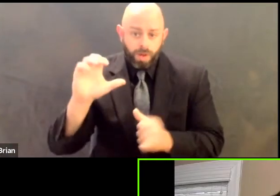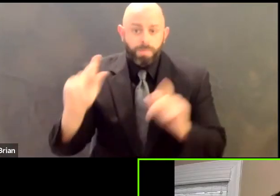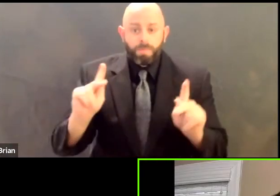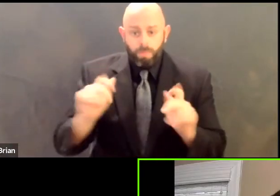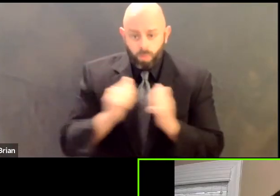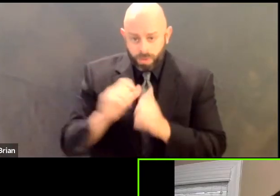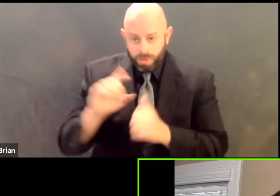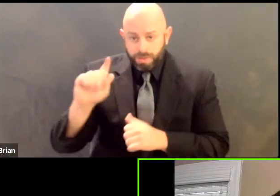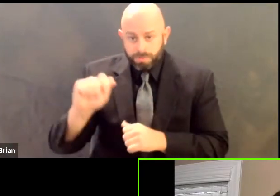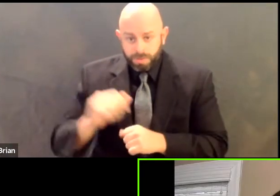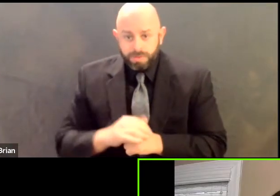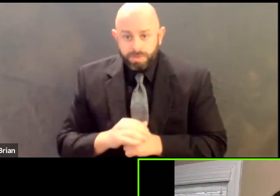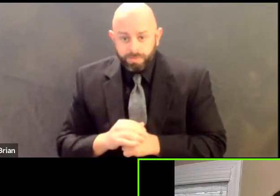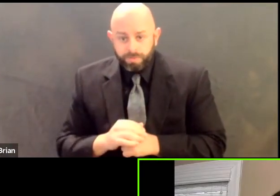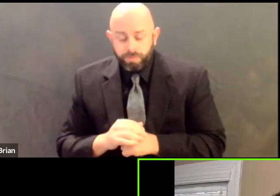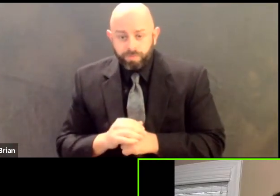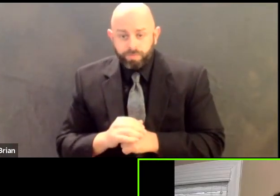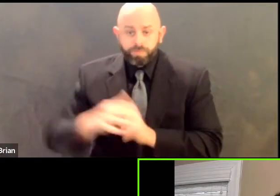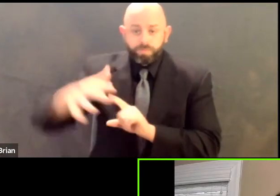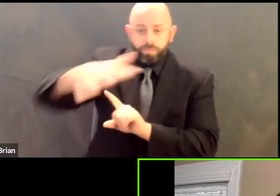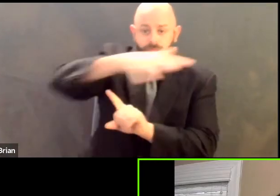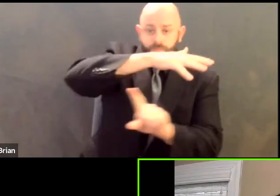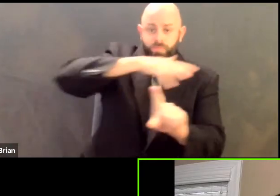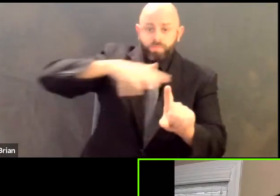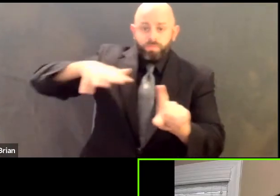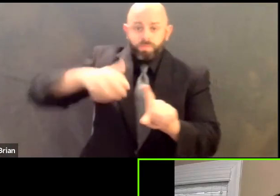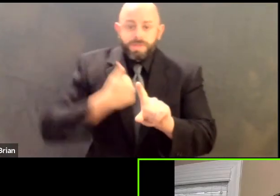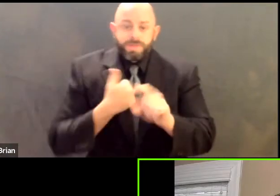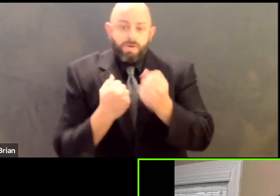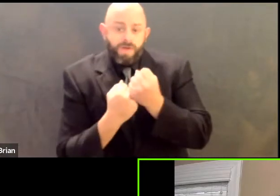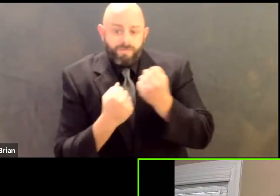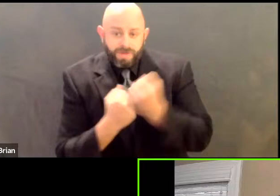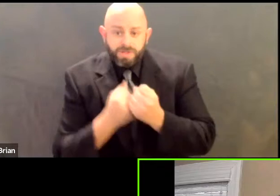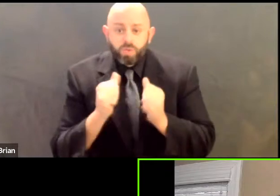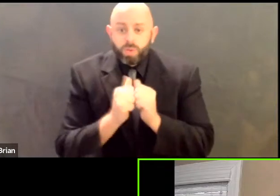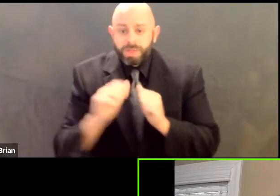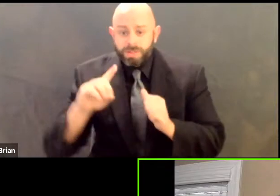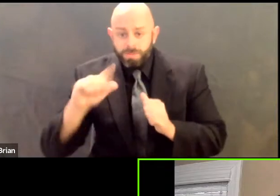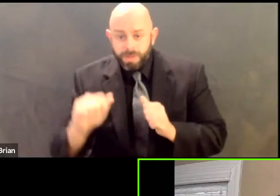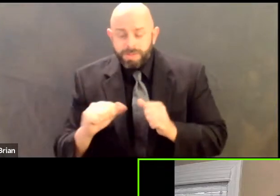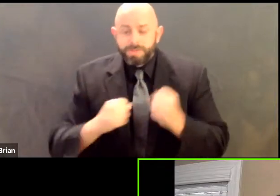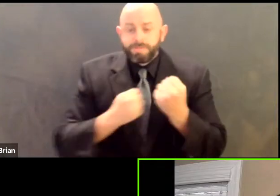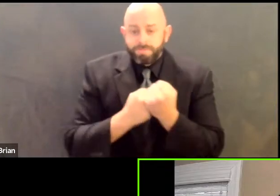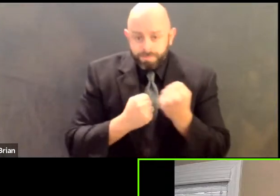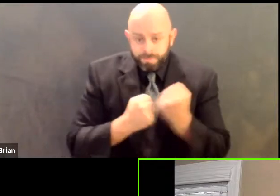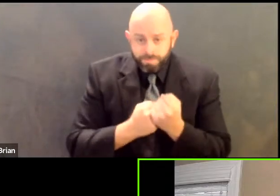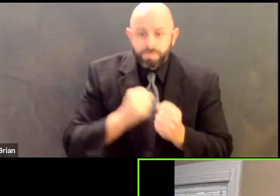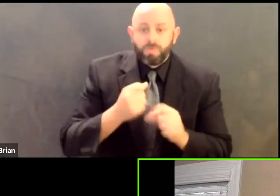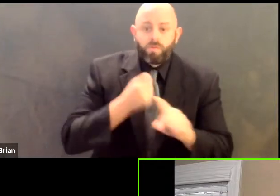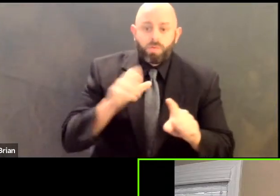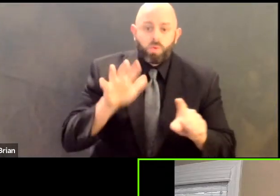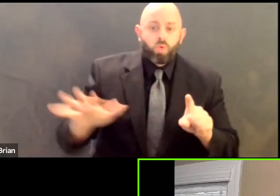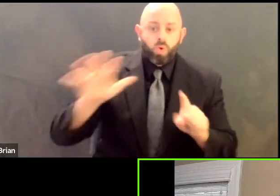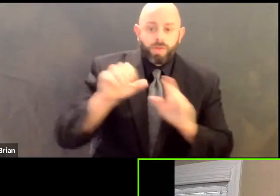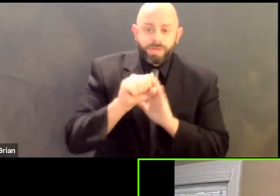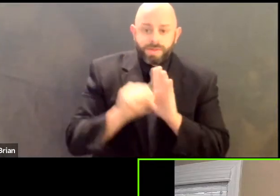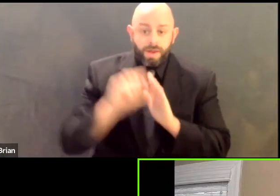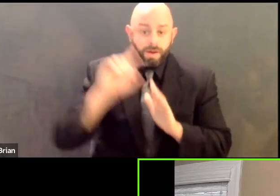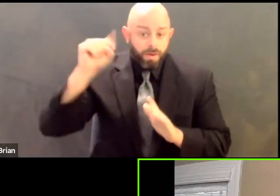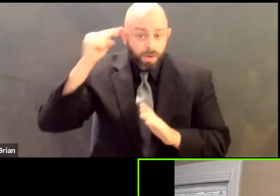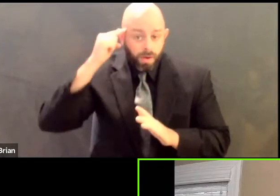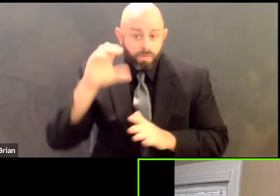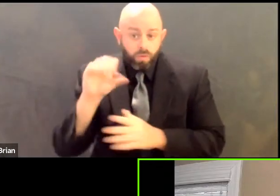Disabilities. Surrounded by self-advocates with disabilities and allies from across the state, he established North